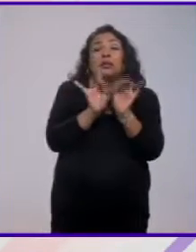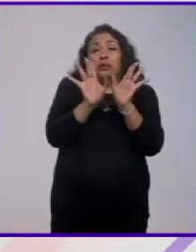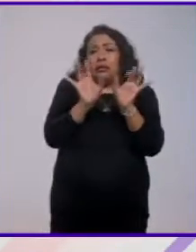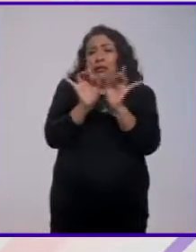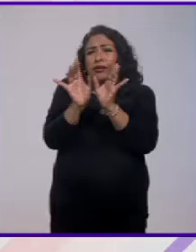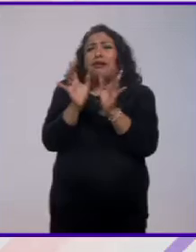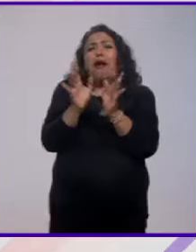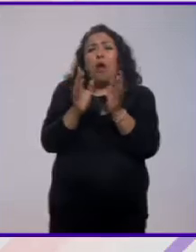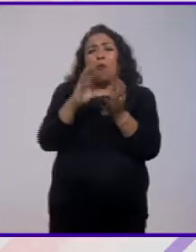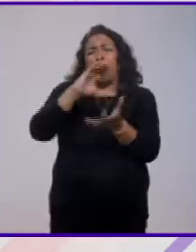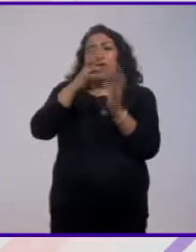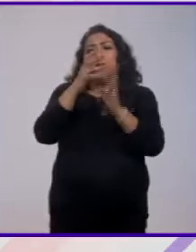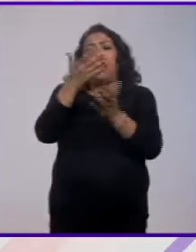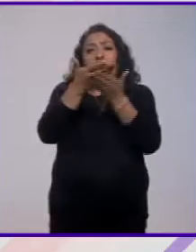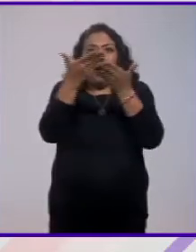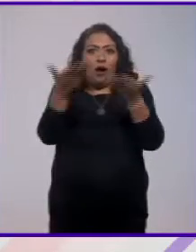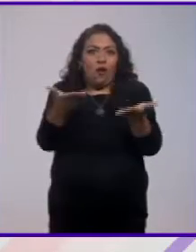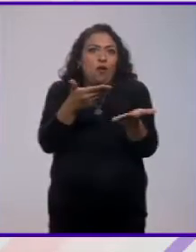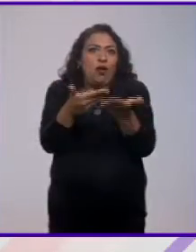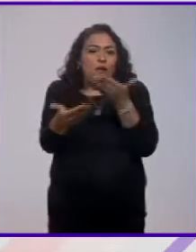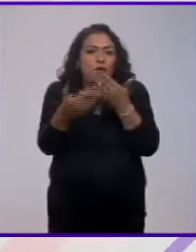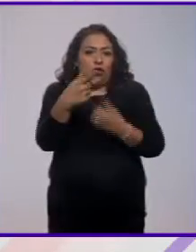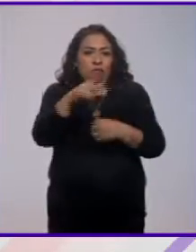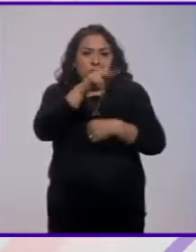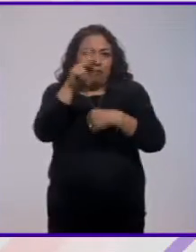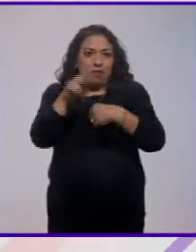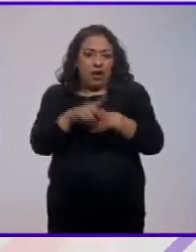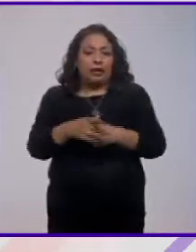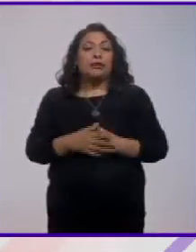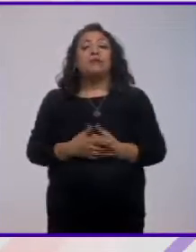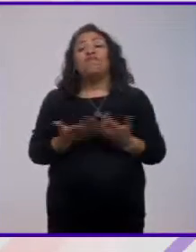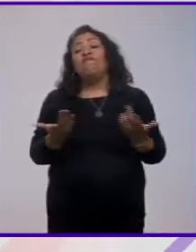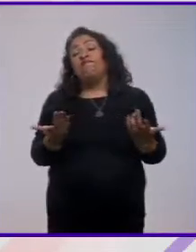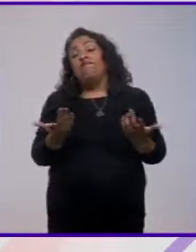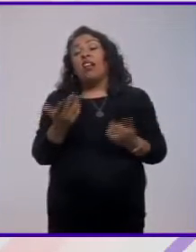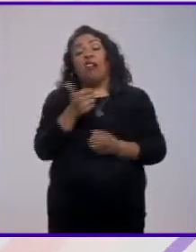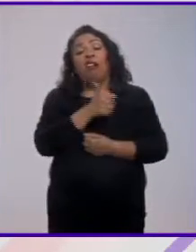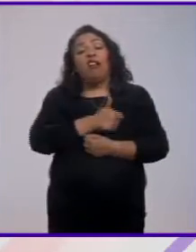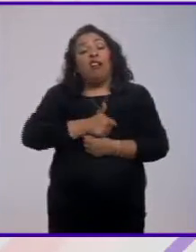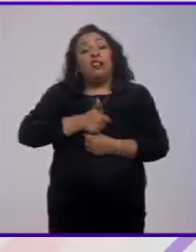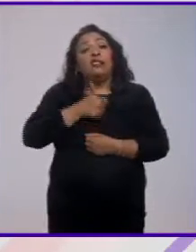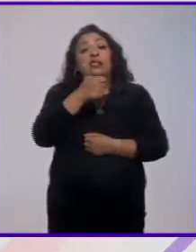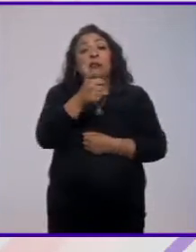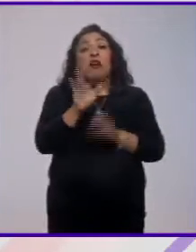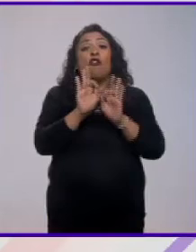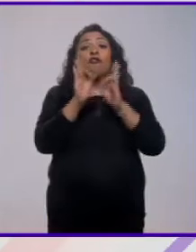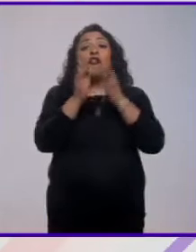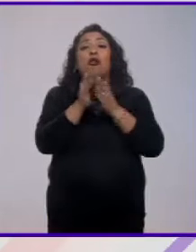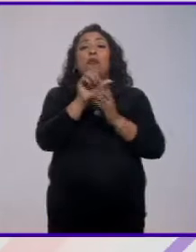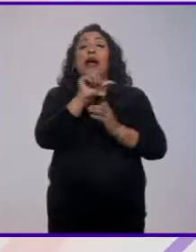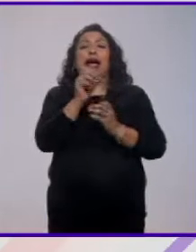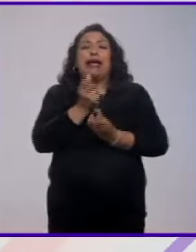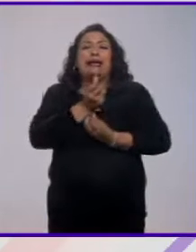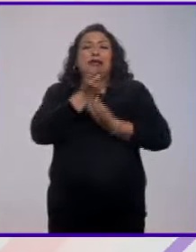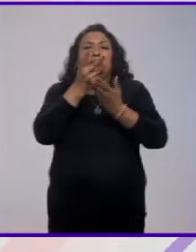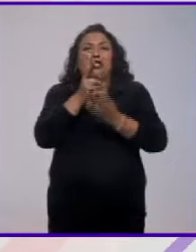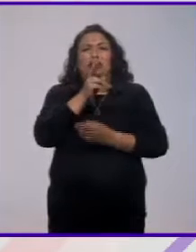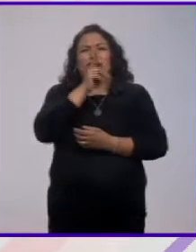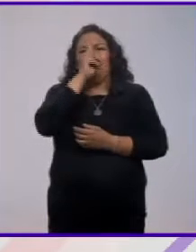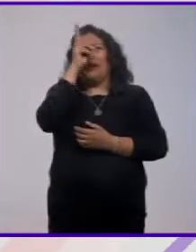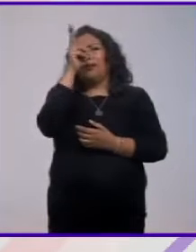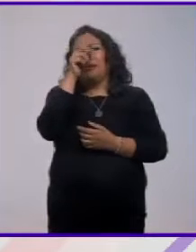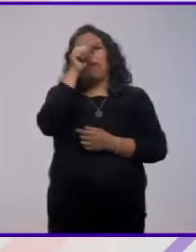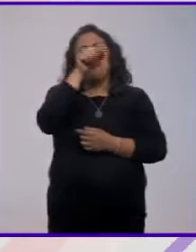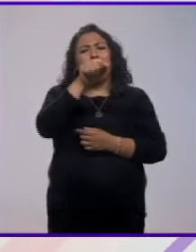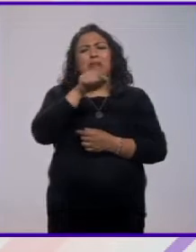present situation that you have in this society. So unfortunately, I think we understand the language of violence